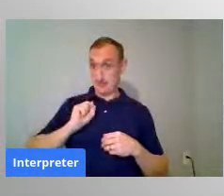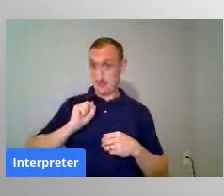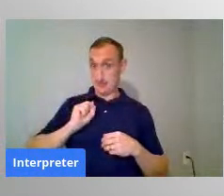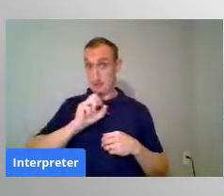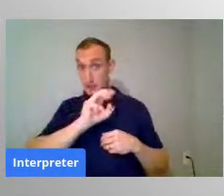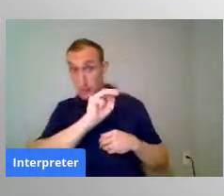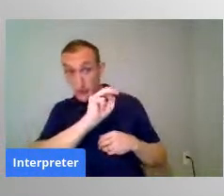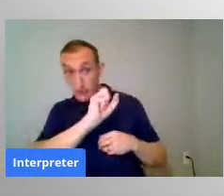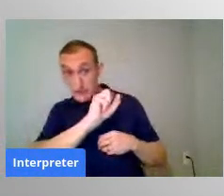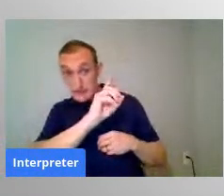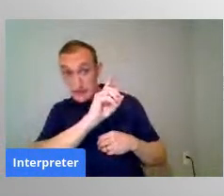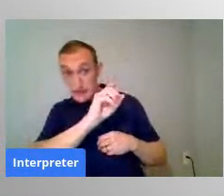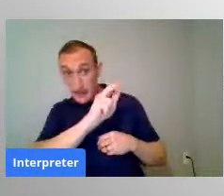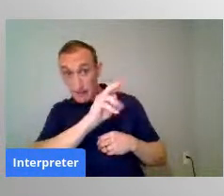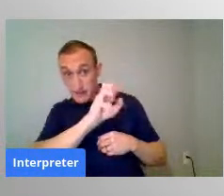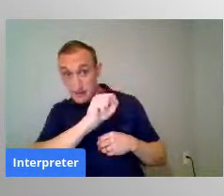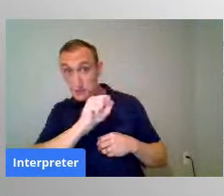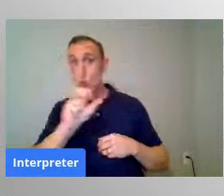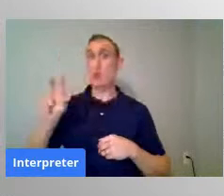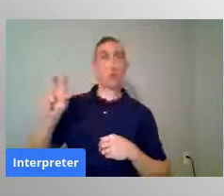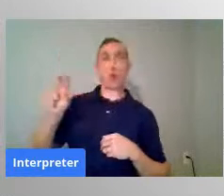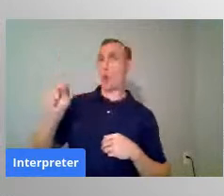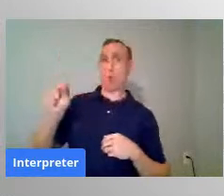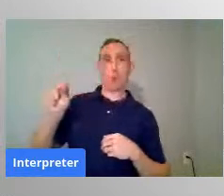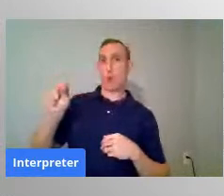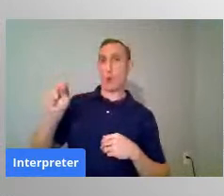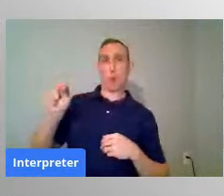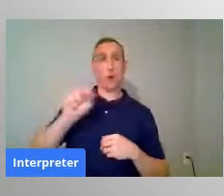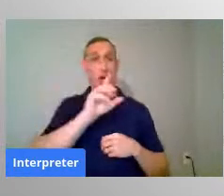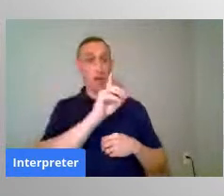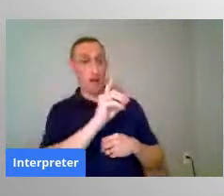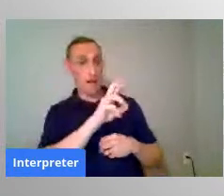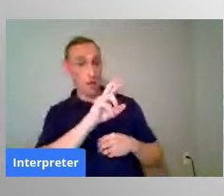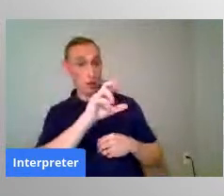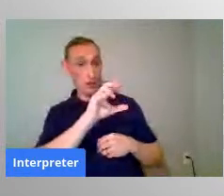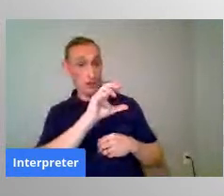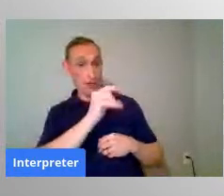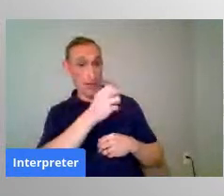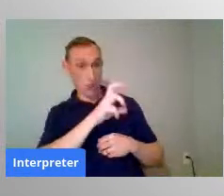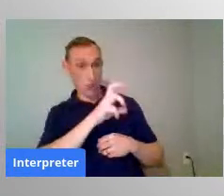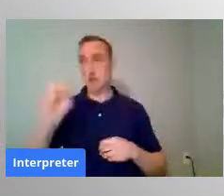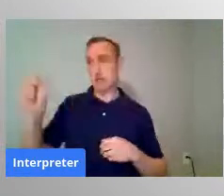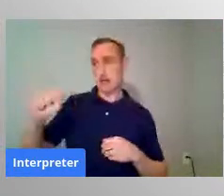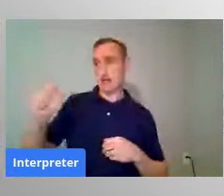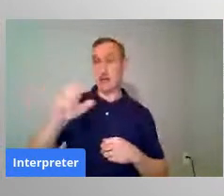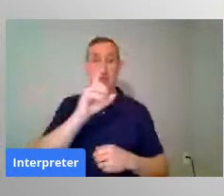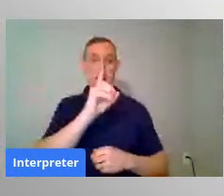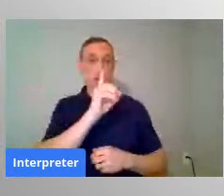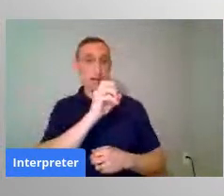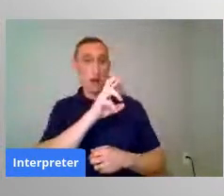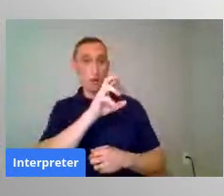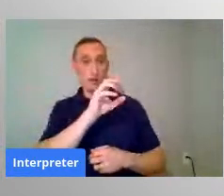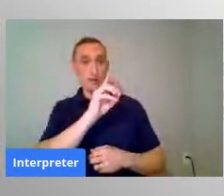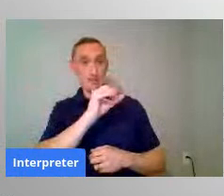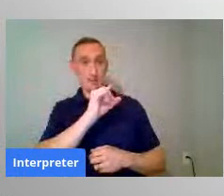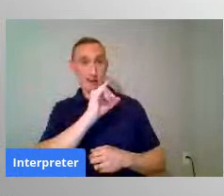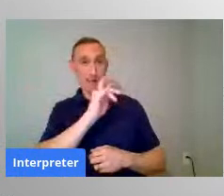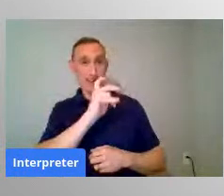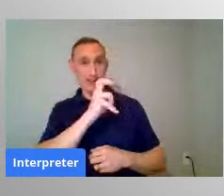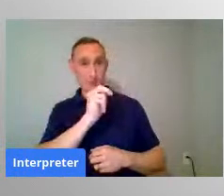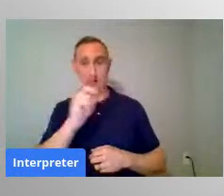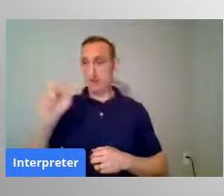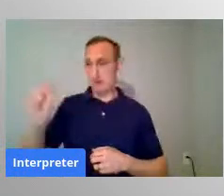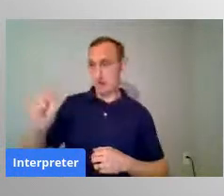Ms. Davis, No. Dr. Yeager, Yes. Dr. Dykeman, Yes.